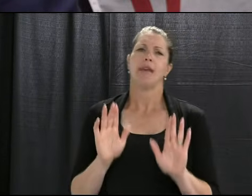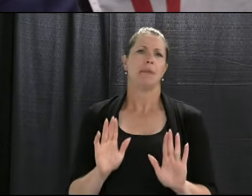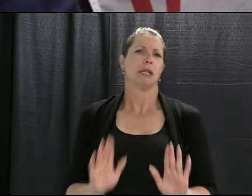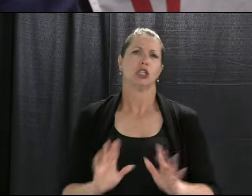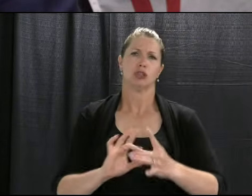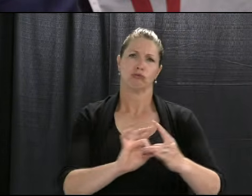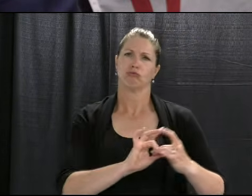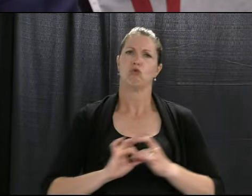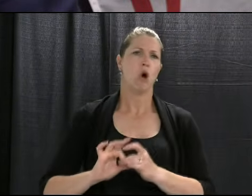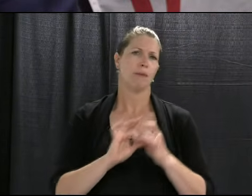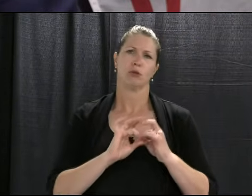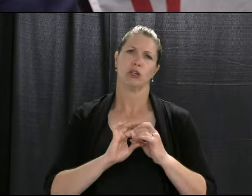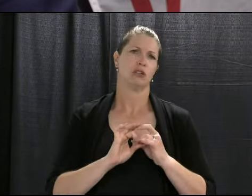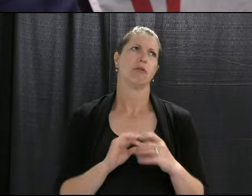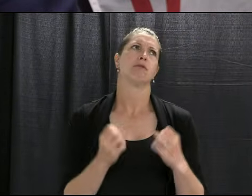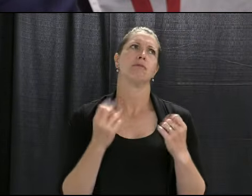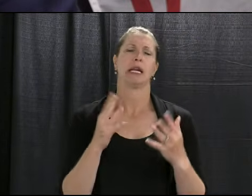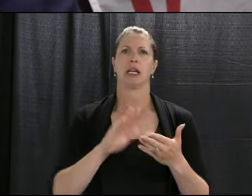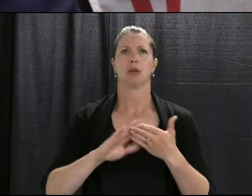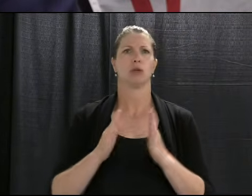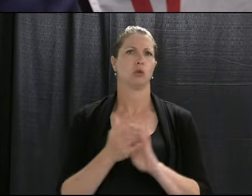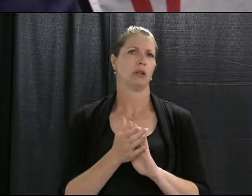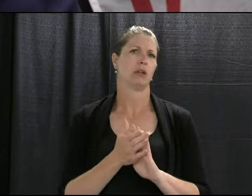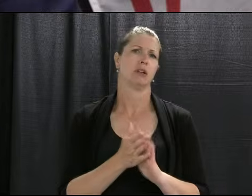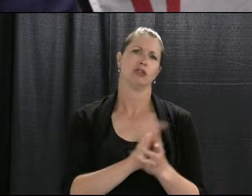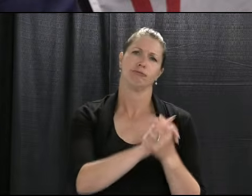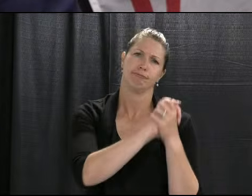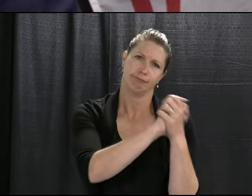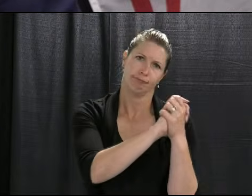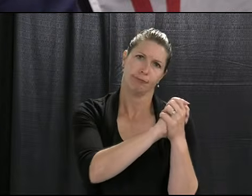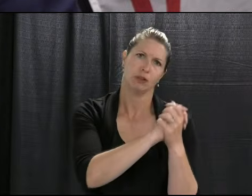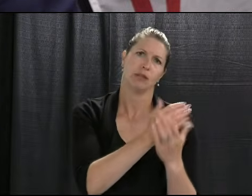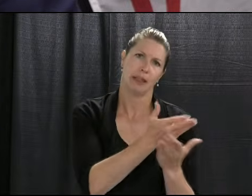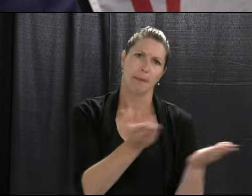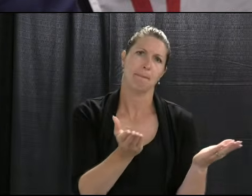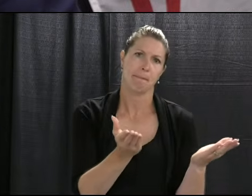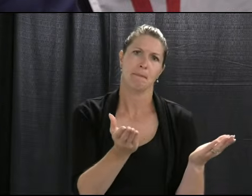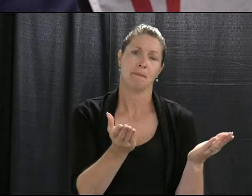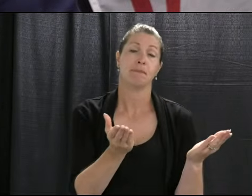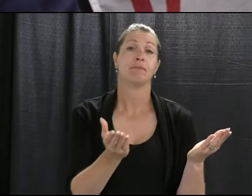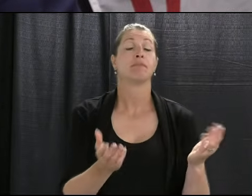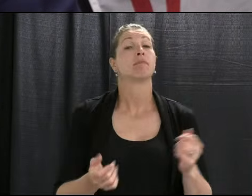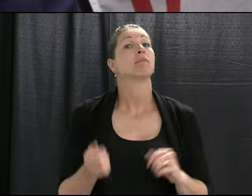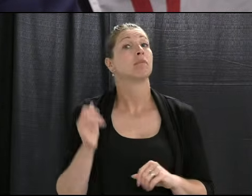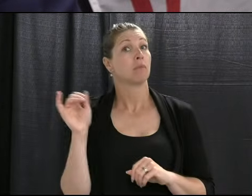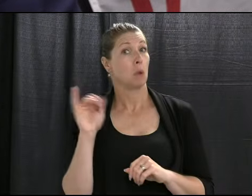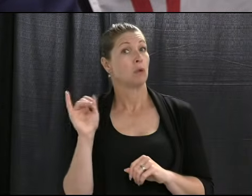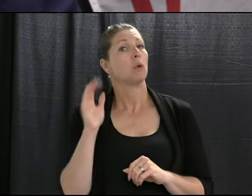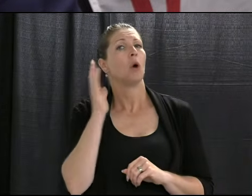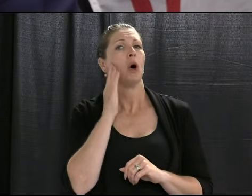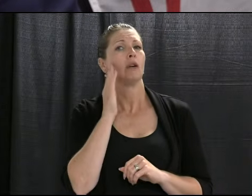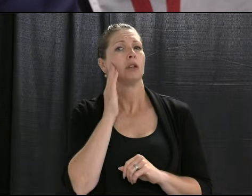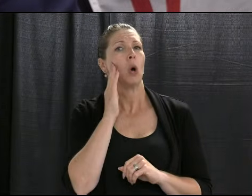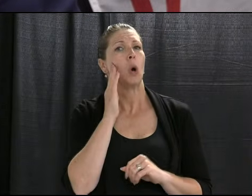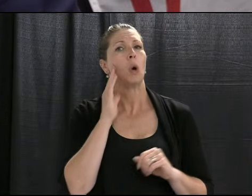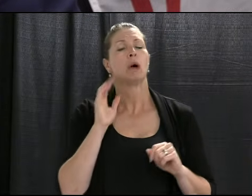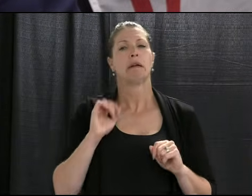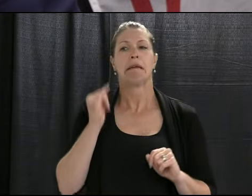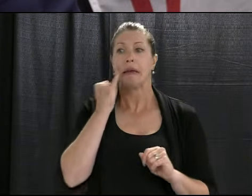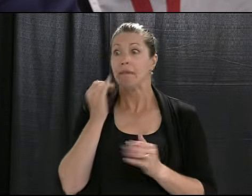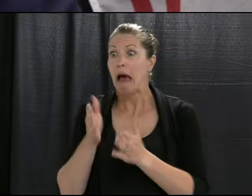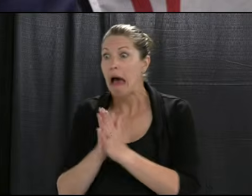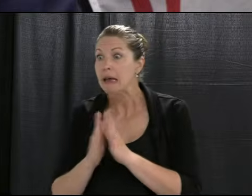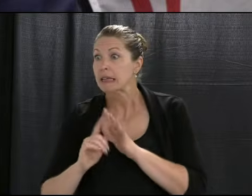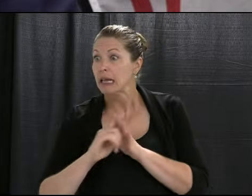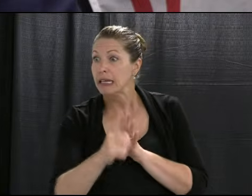and I think that deserves some acknowledgement. In addition to that, we know that this can create fear and anxiety. You